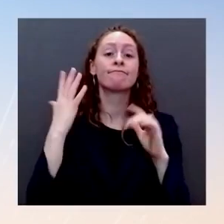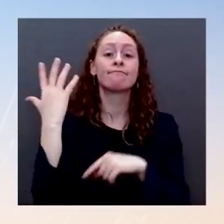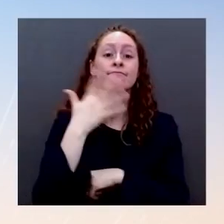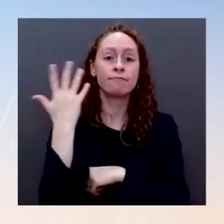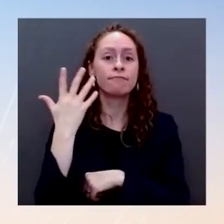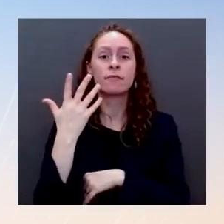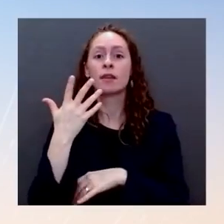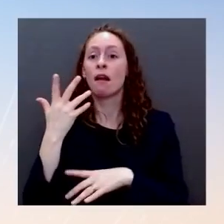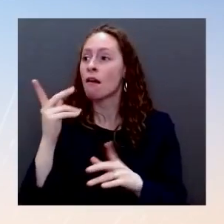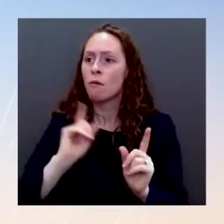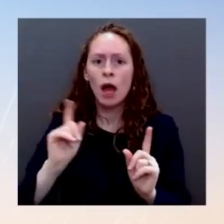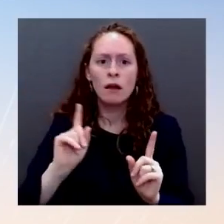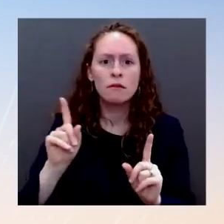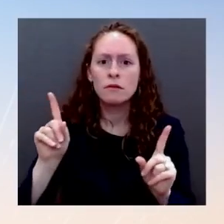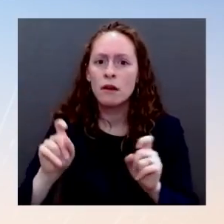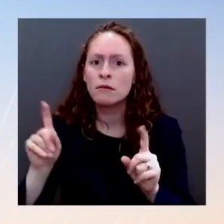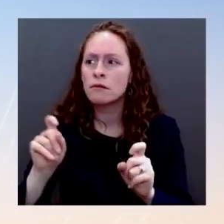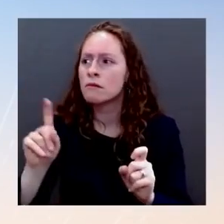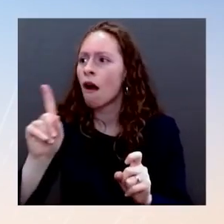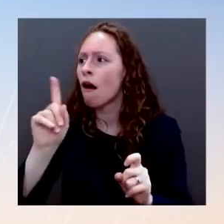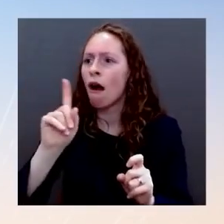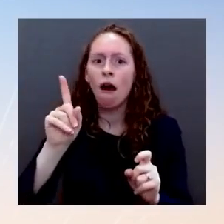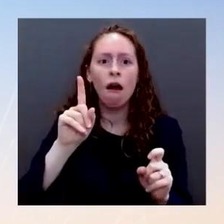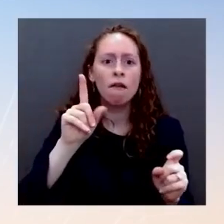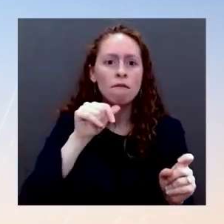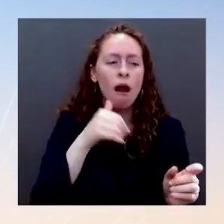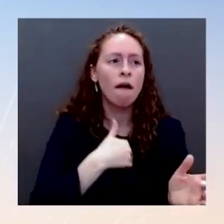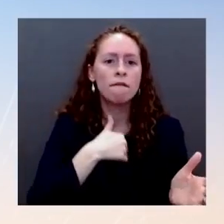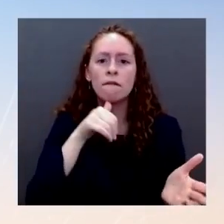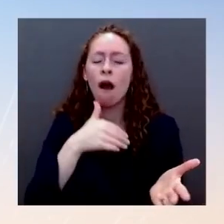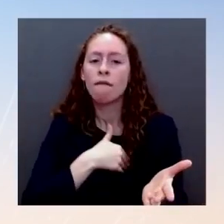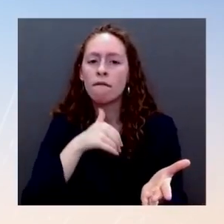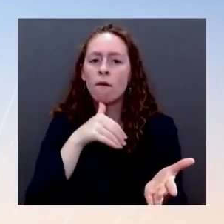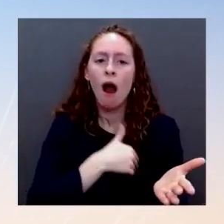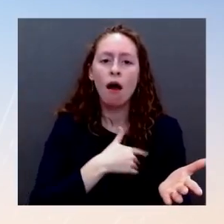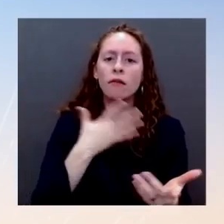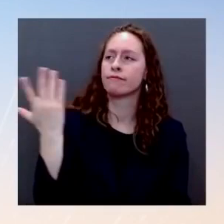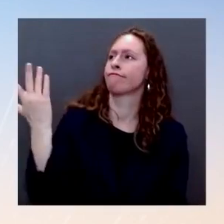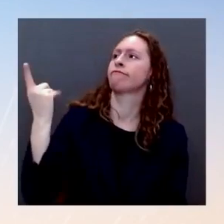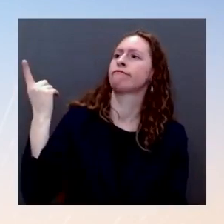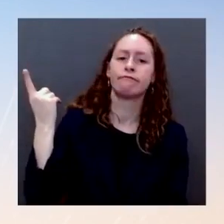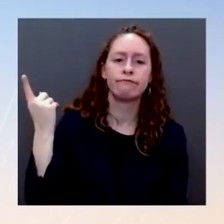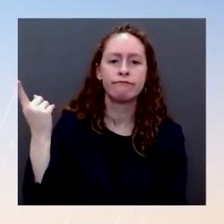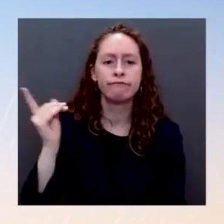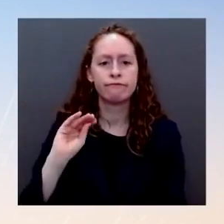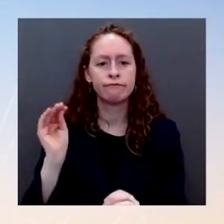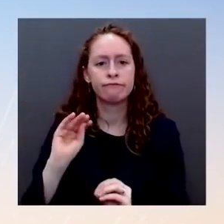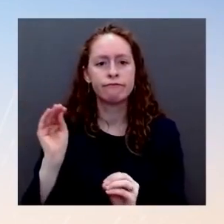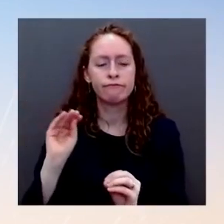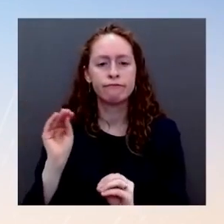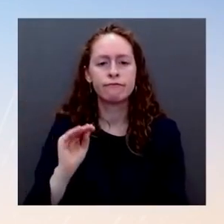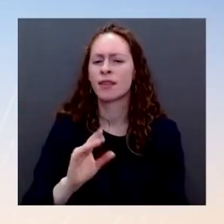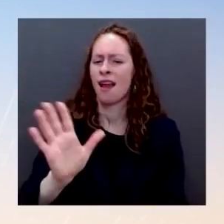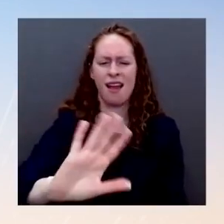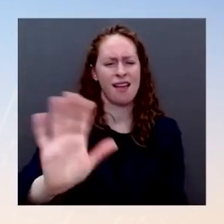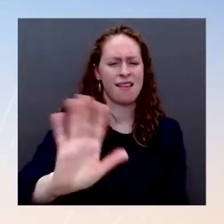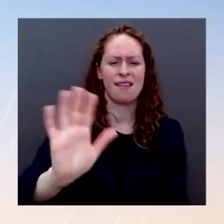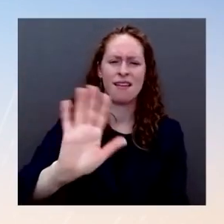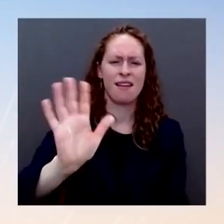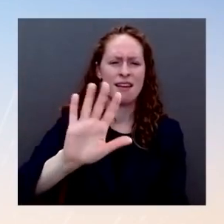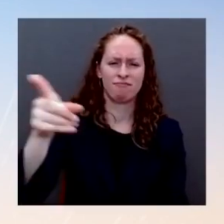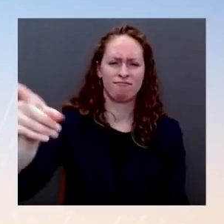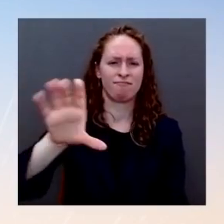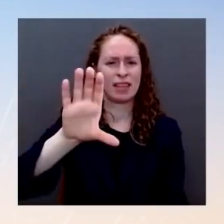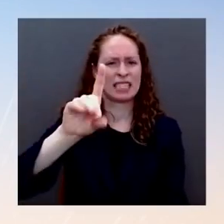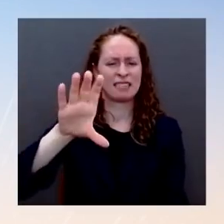updated guidance if it hasn't already gone out. Go ahead. Thank you. I'm sorry, Caitlin, I'll come back to you. Go ahead. Can you give us an update on the president's selection? You'll